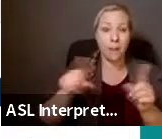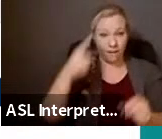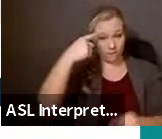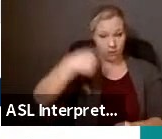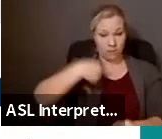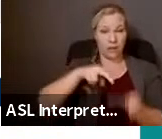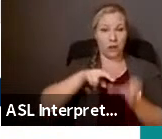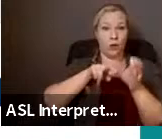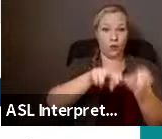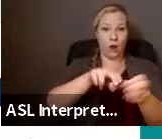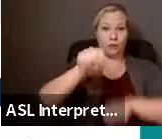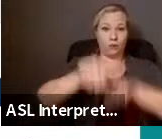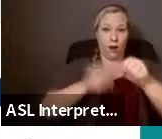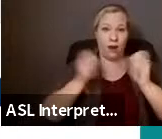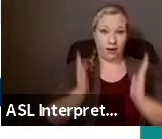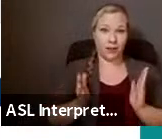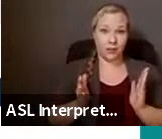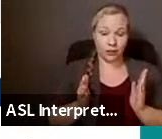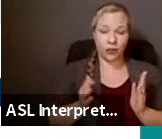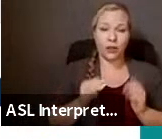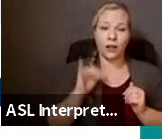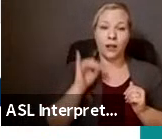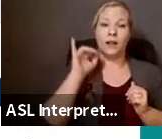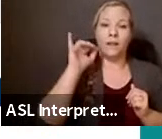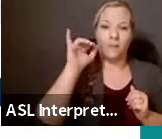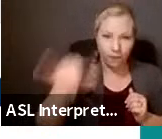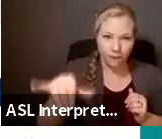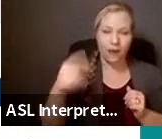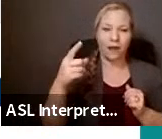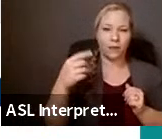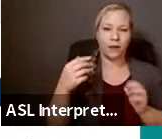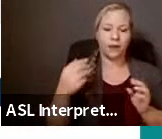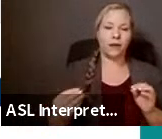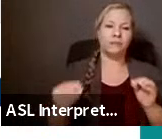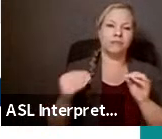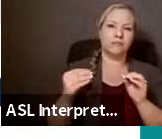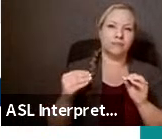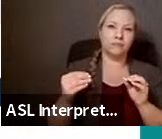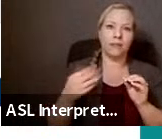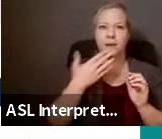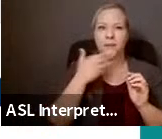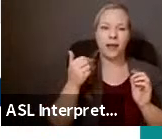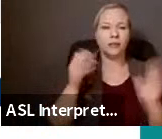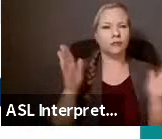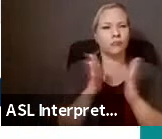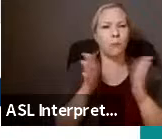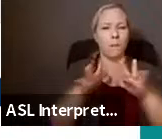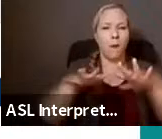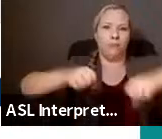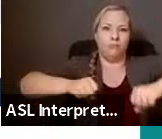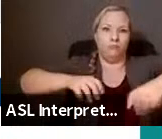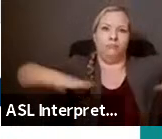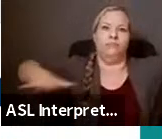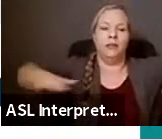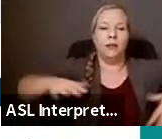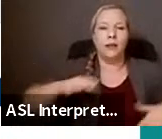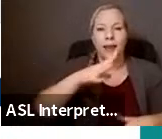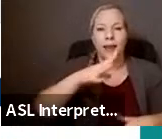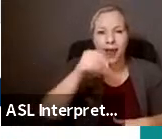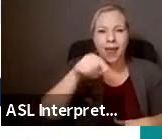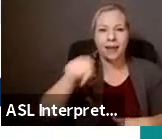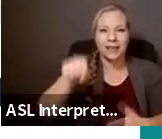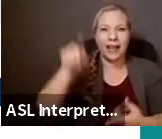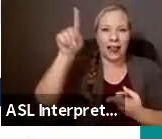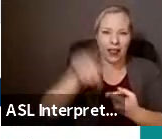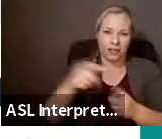the smallest footprint. And also in terms of disincentivizing use we want to see and incentivizing other types of use, it does a very nice job of that